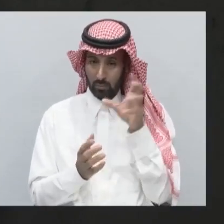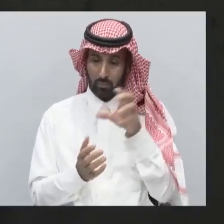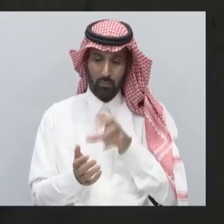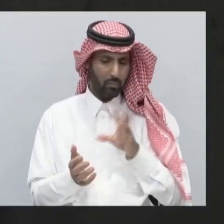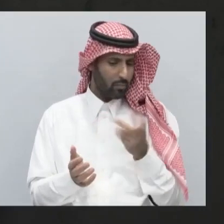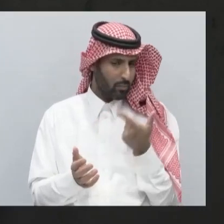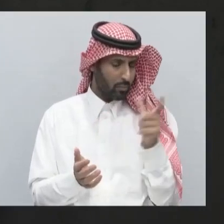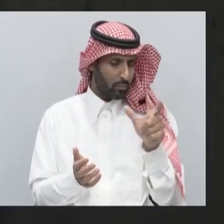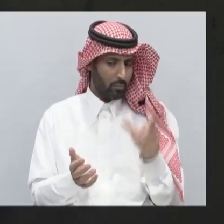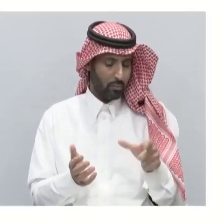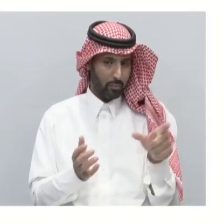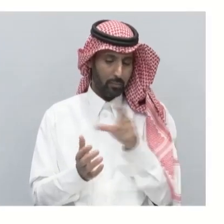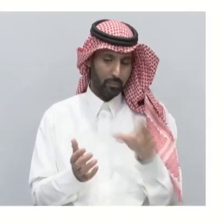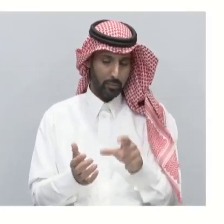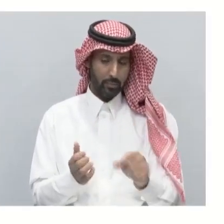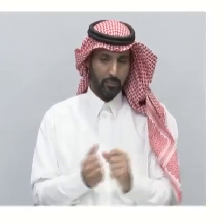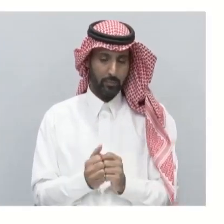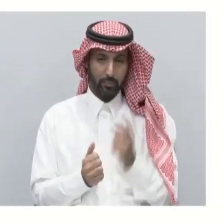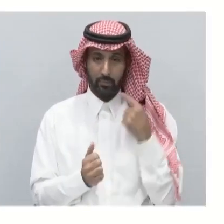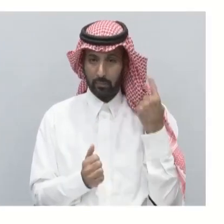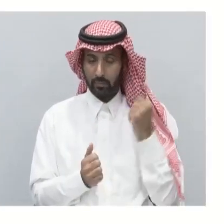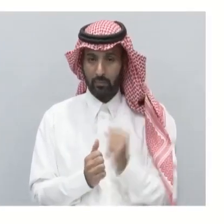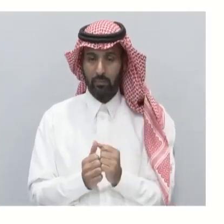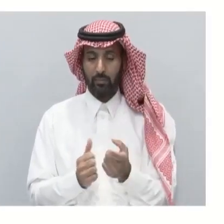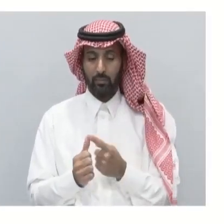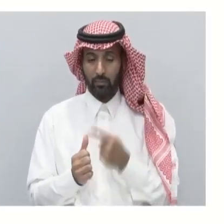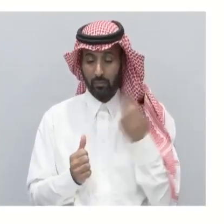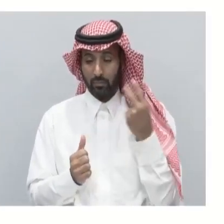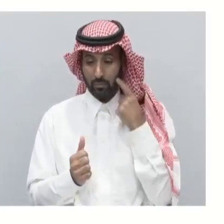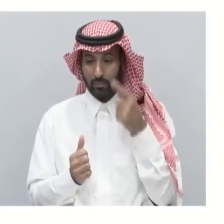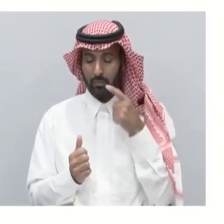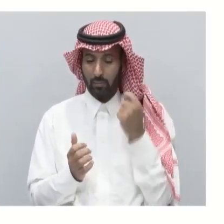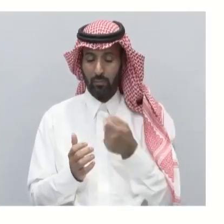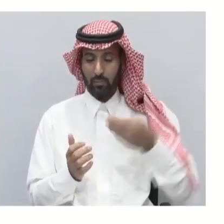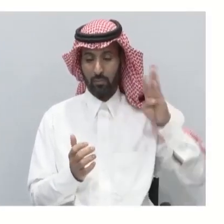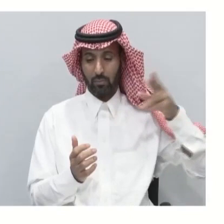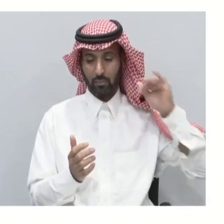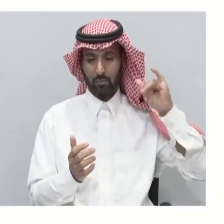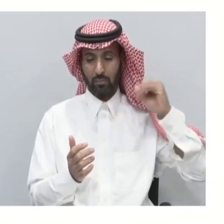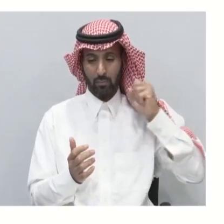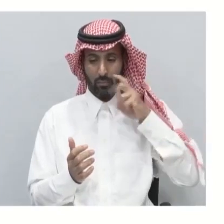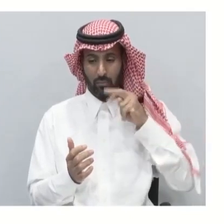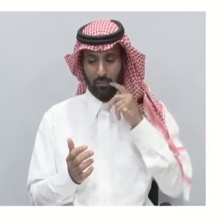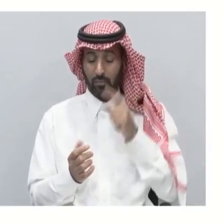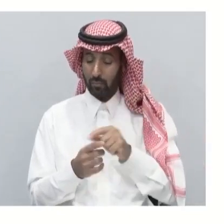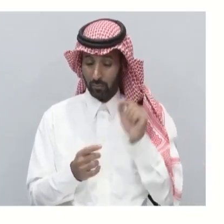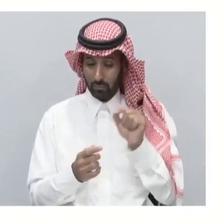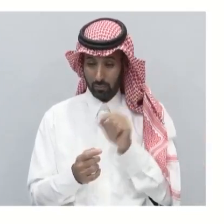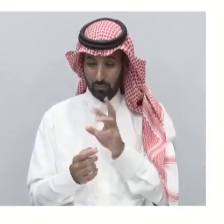find these topics. Let's listen together. 2. Brian at